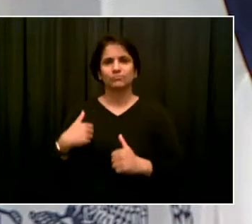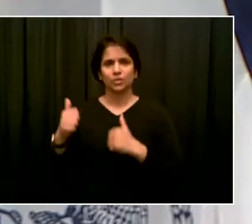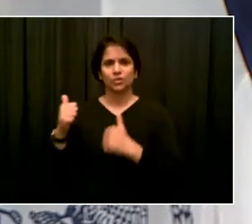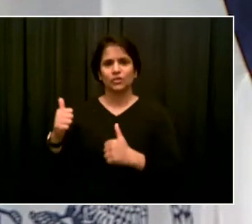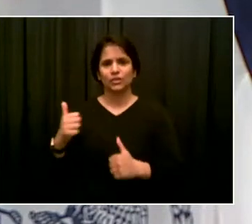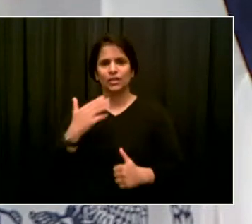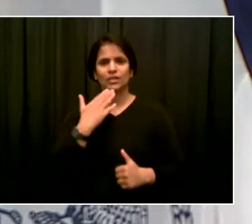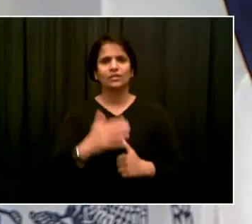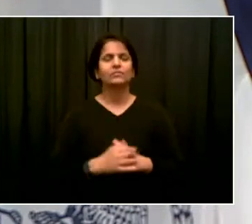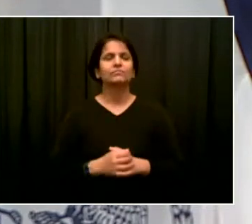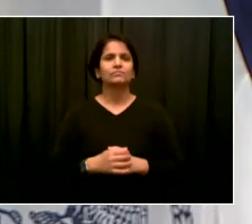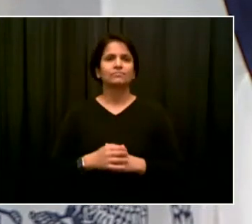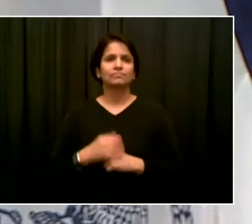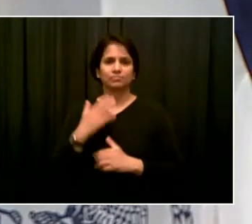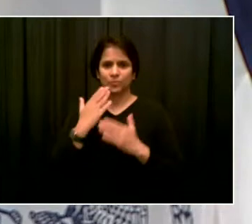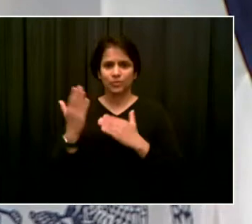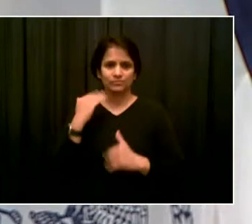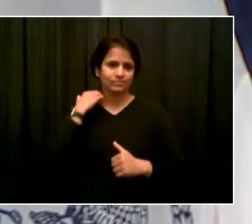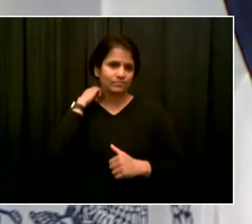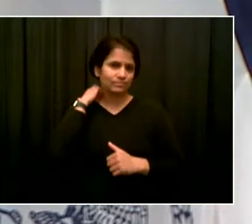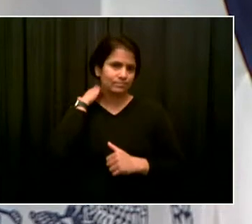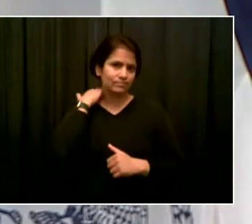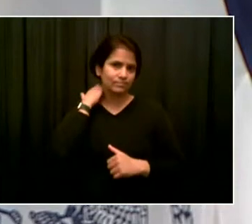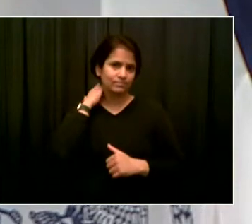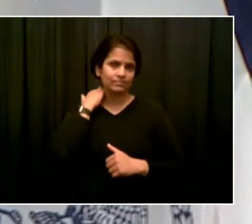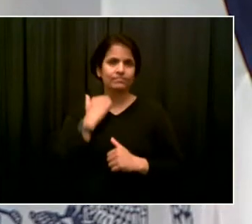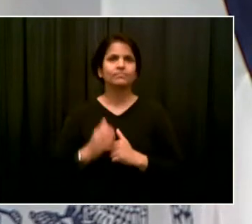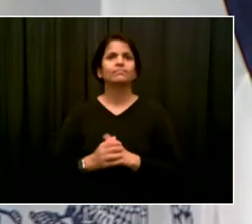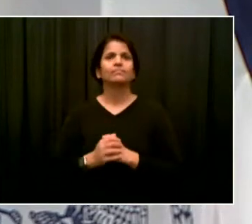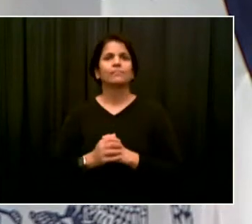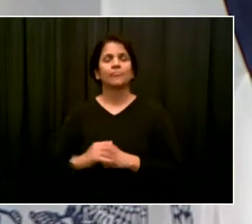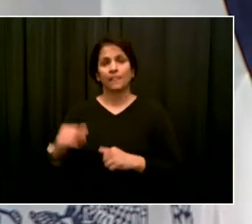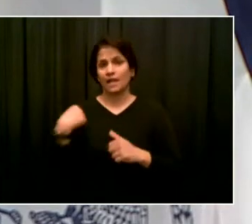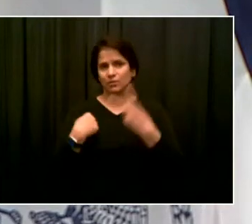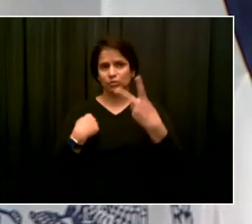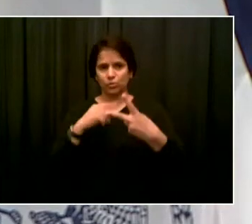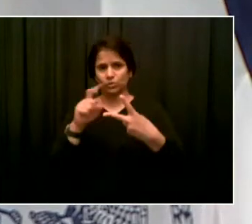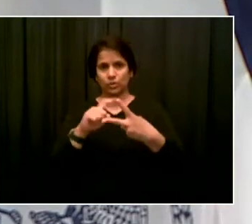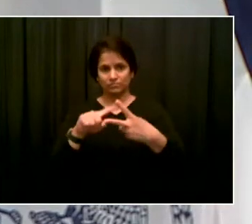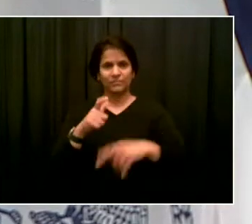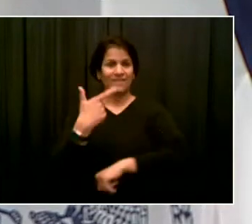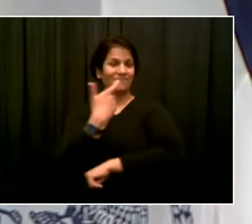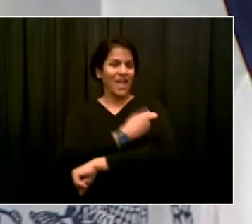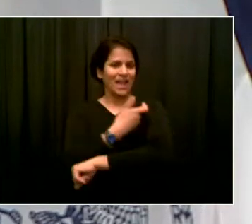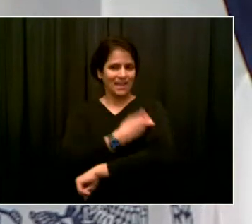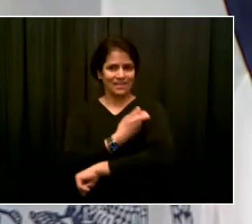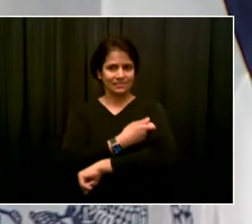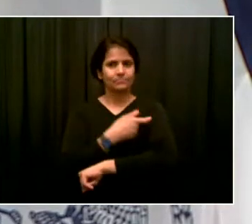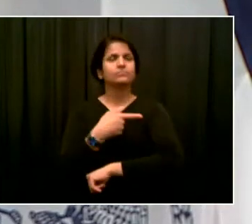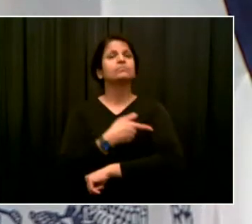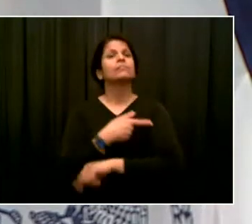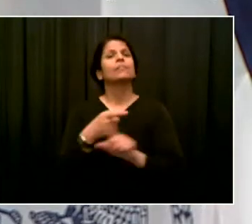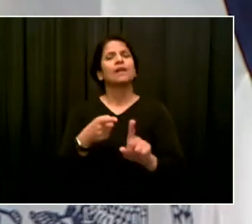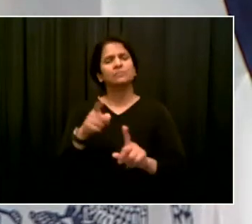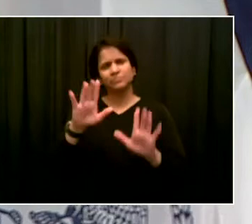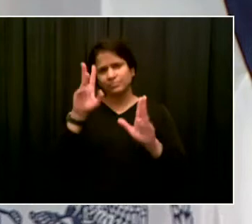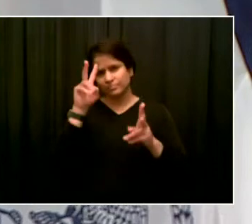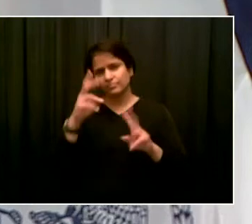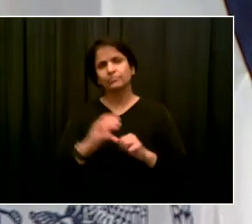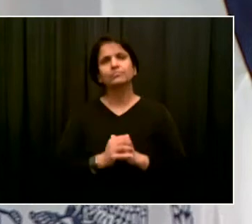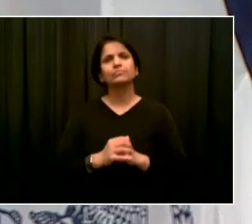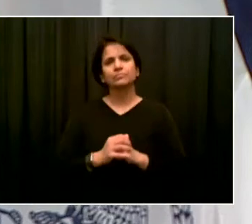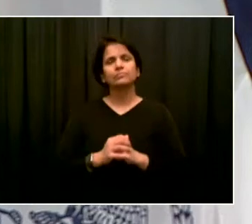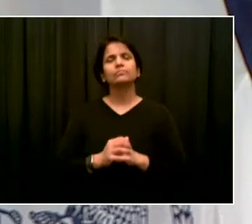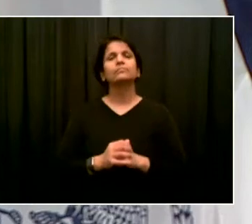about vaccines, but I have to tell you, there is a city site in Times Square that opened just